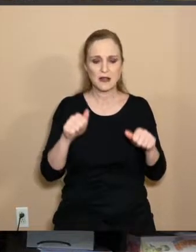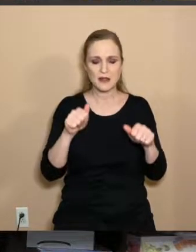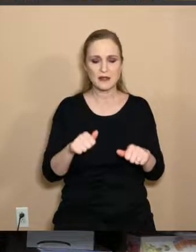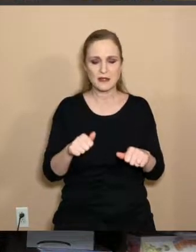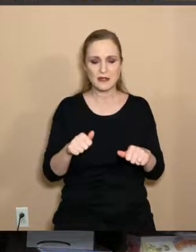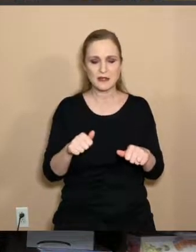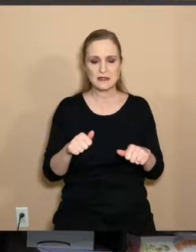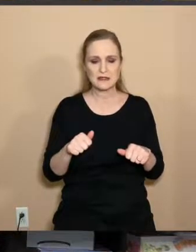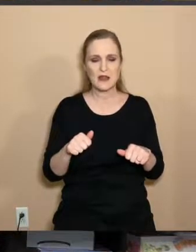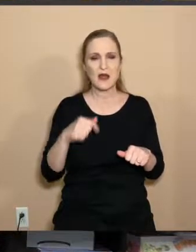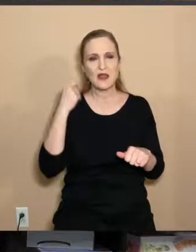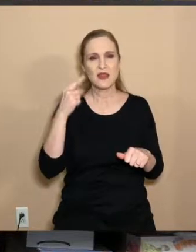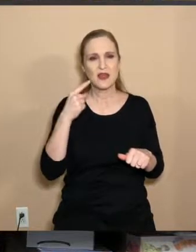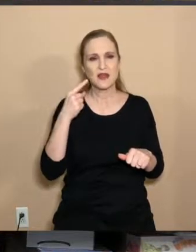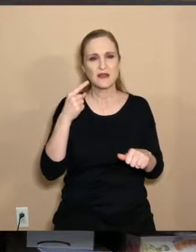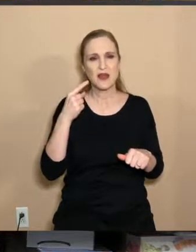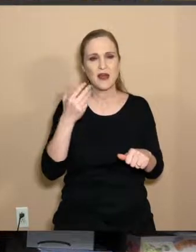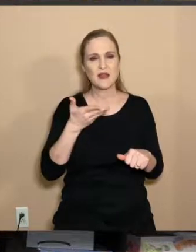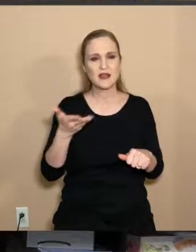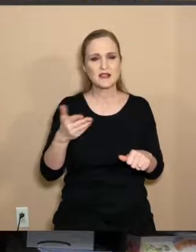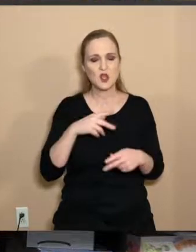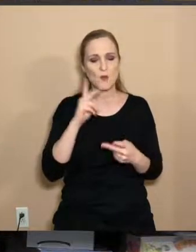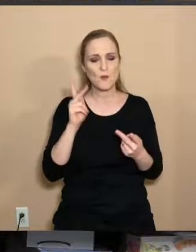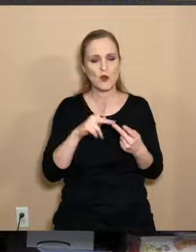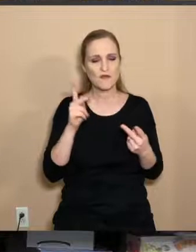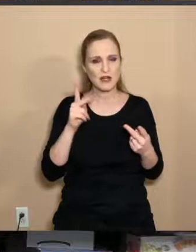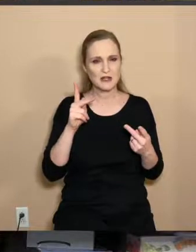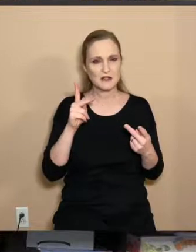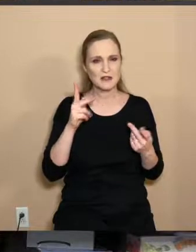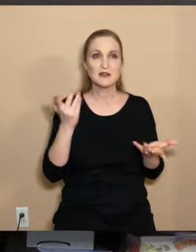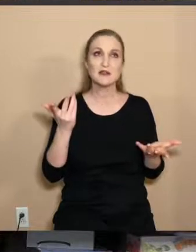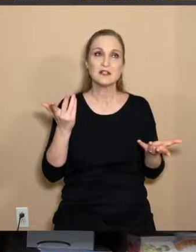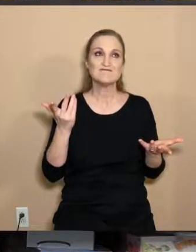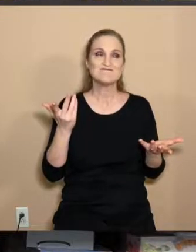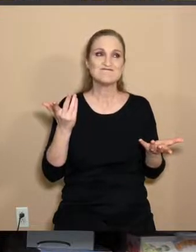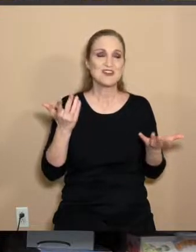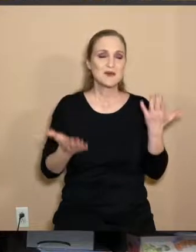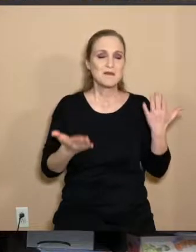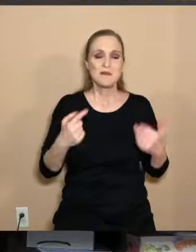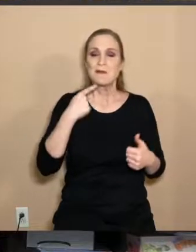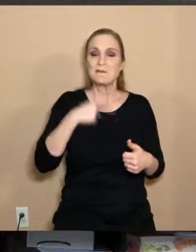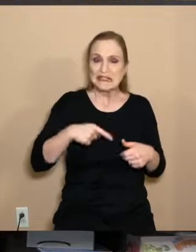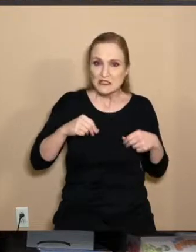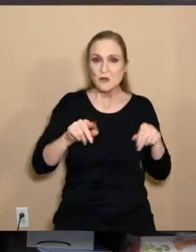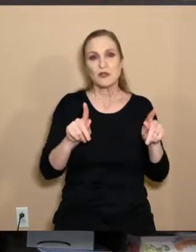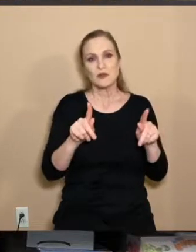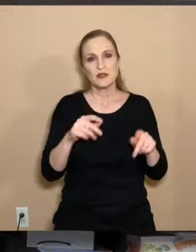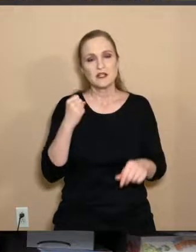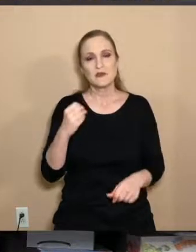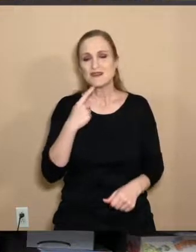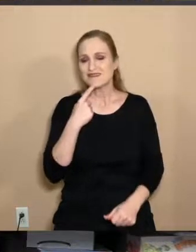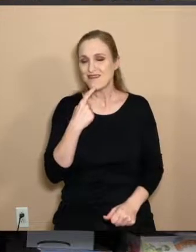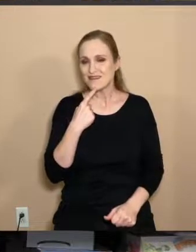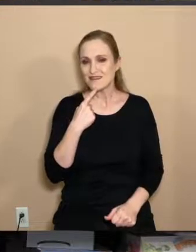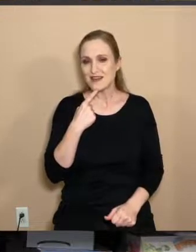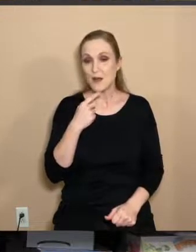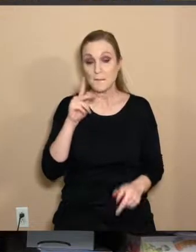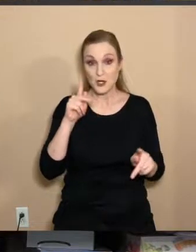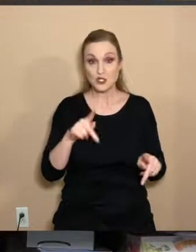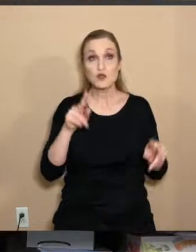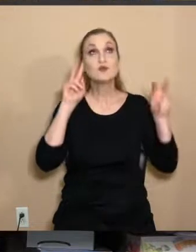that conditions are absolutely perfect, then we may miss our opportunity. And so he says, he who